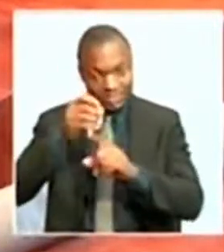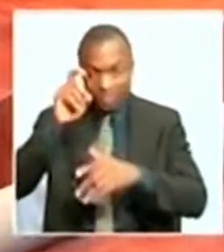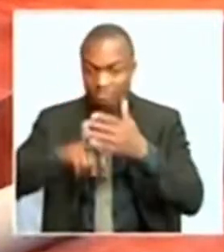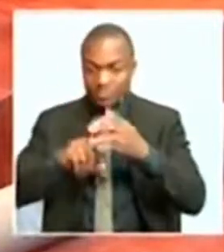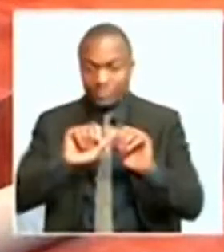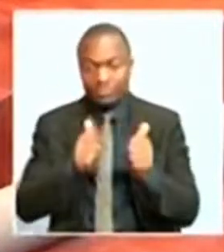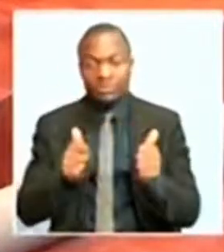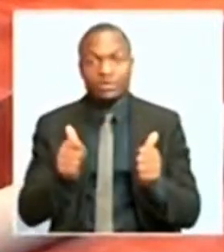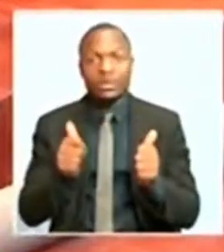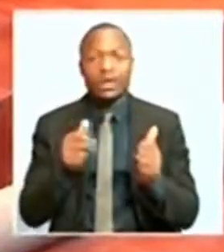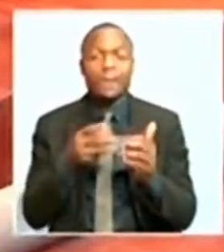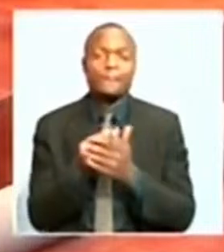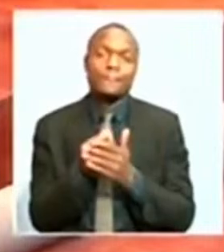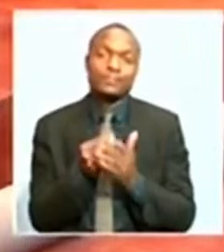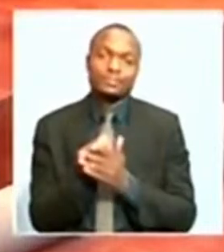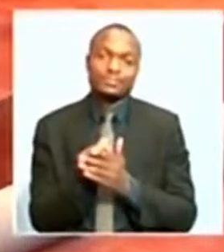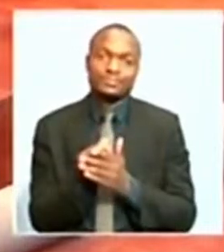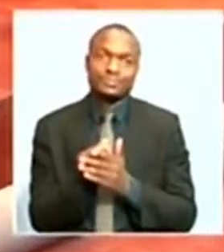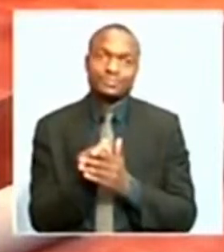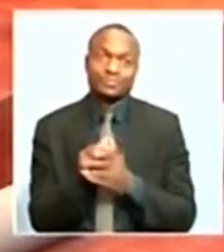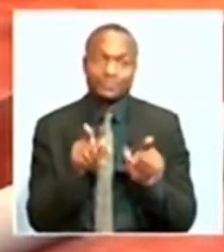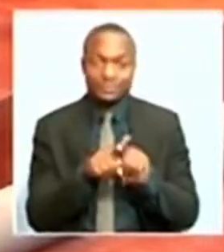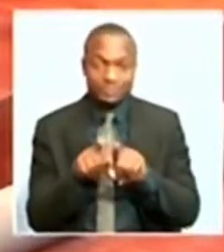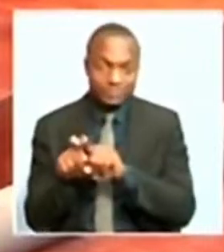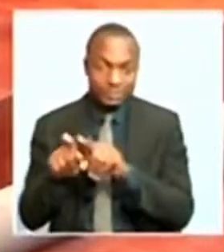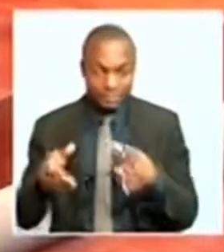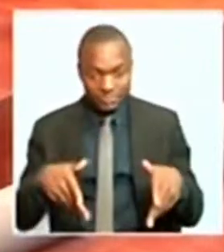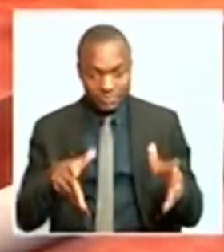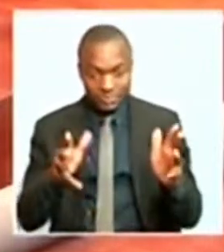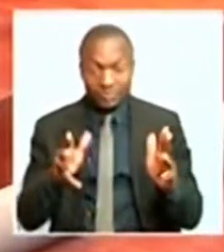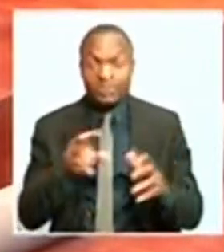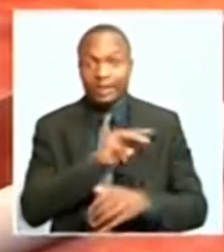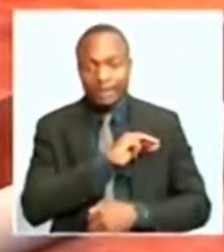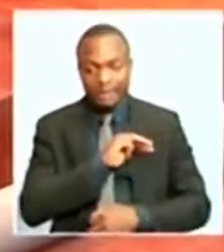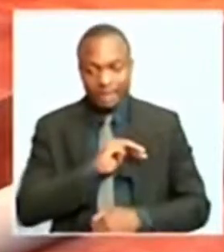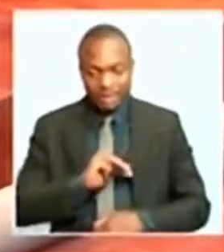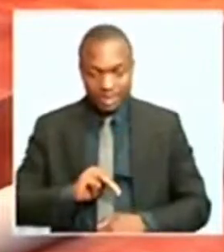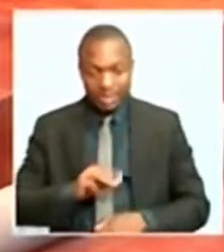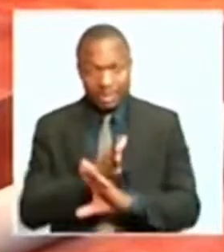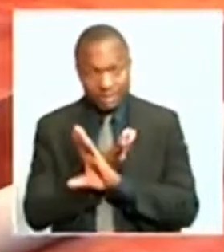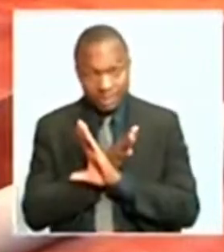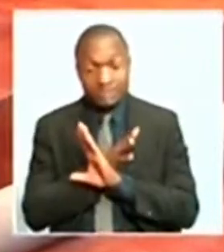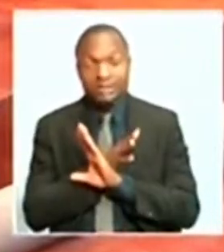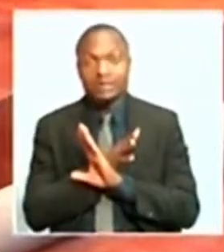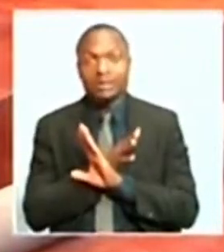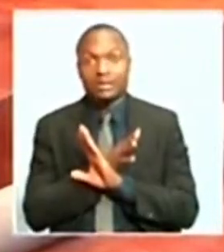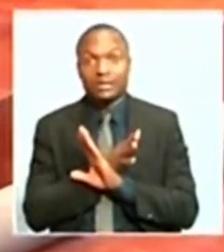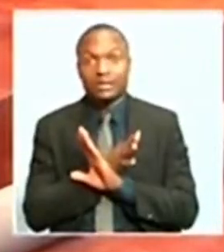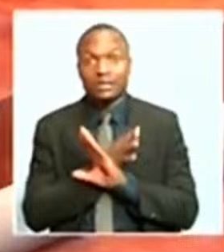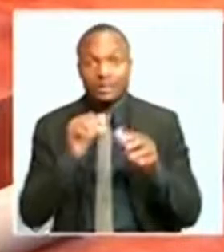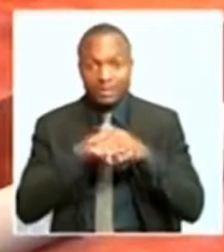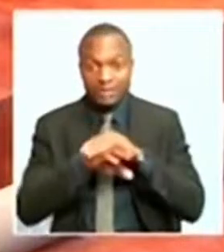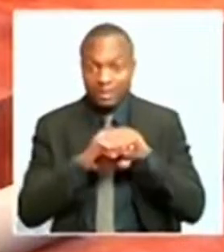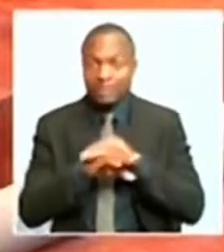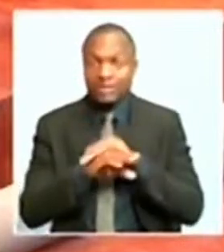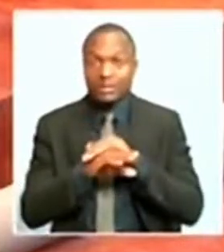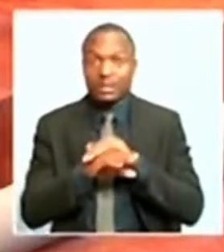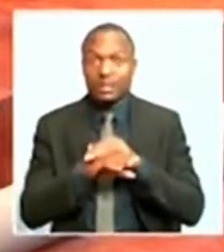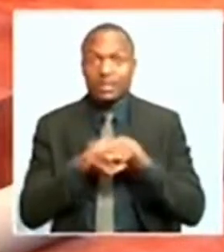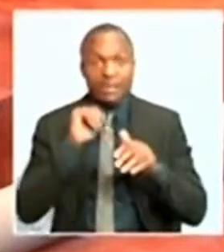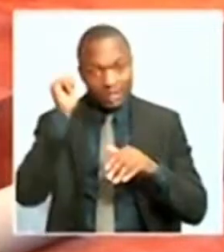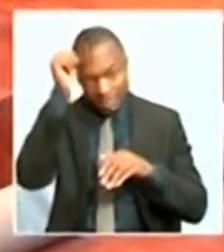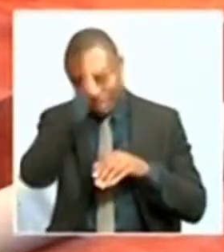cost-efficient contingent financing. It also enables Zambia access the Africa Risk Review software